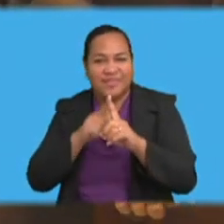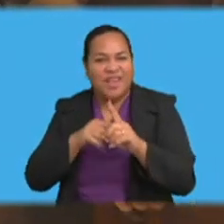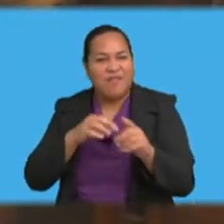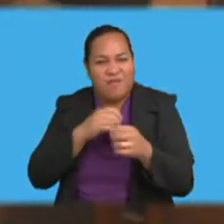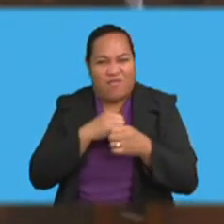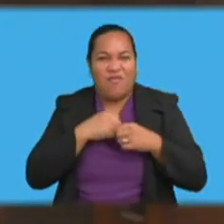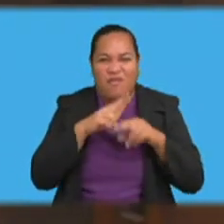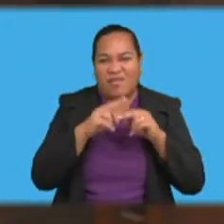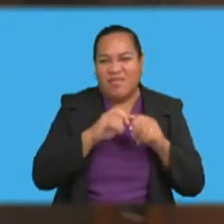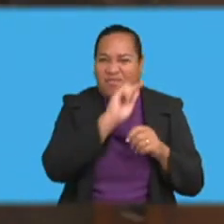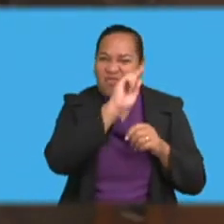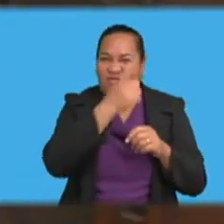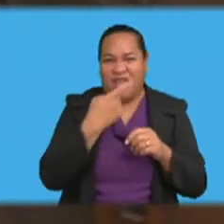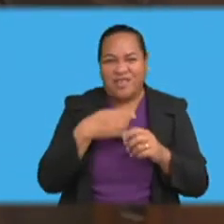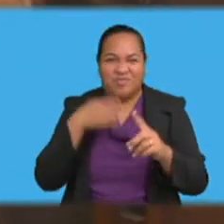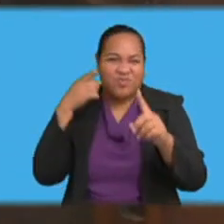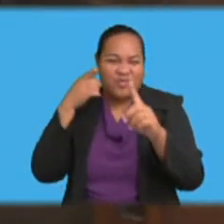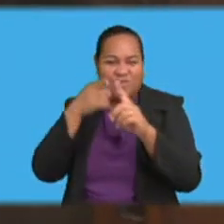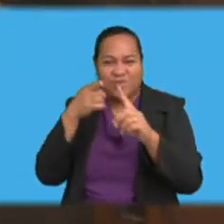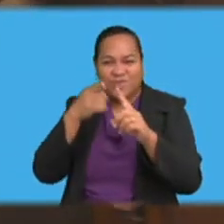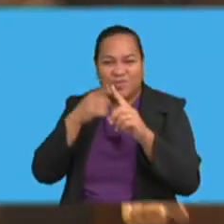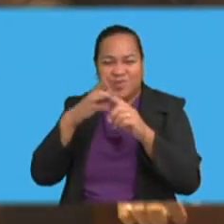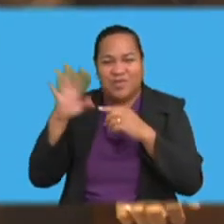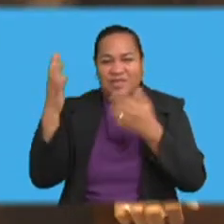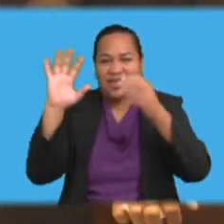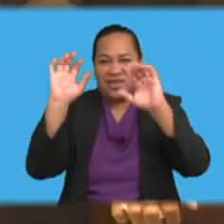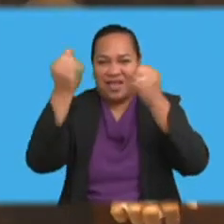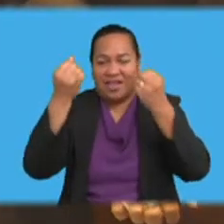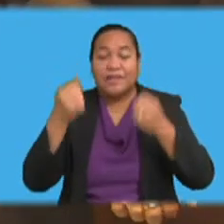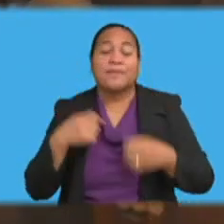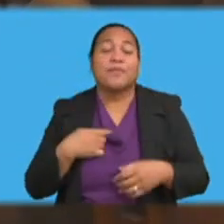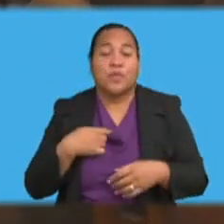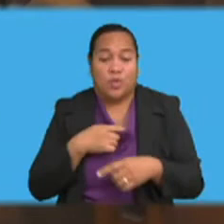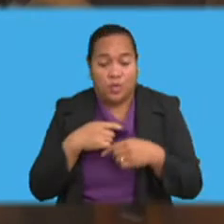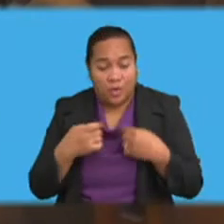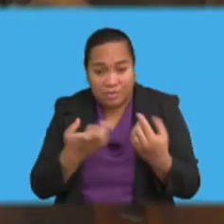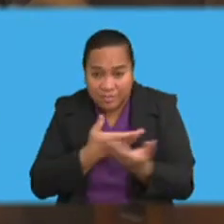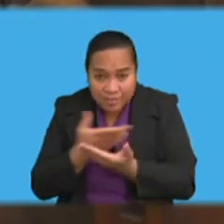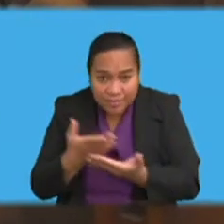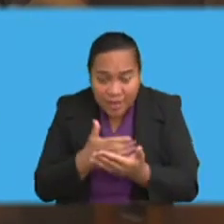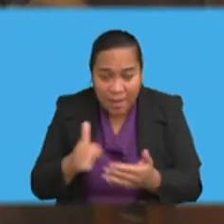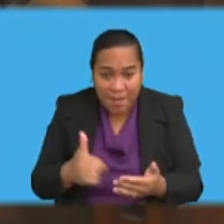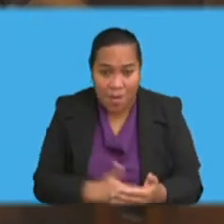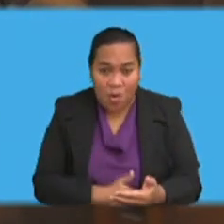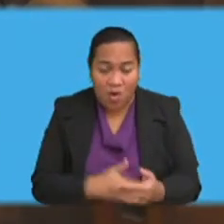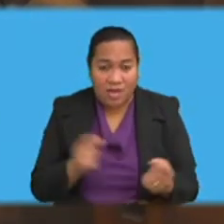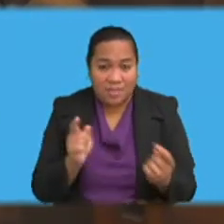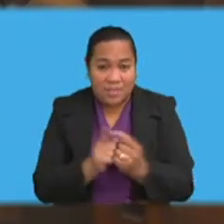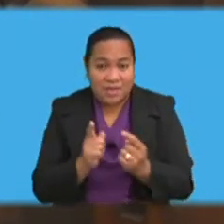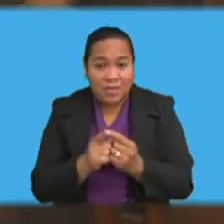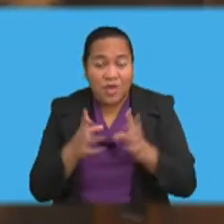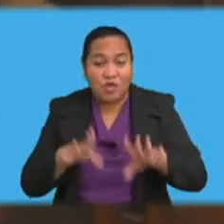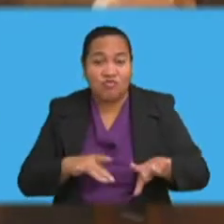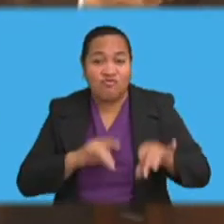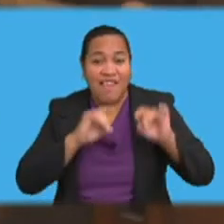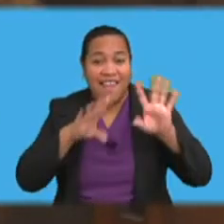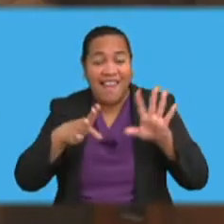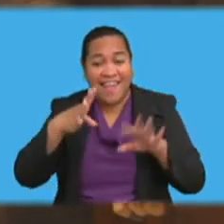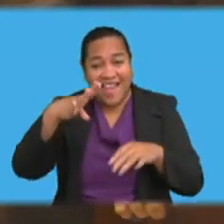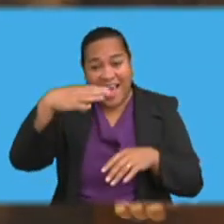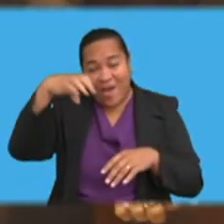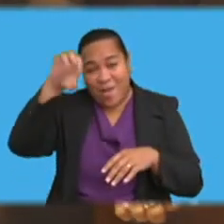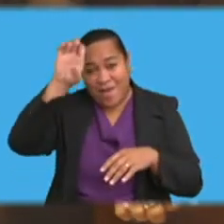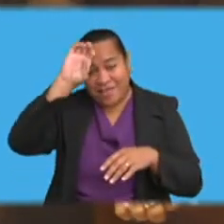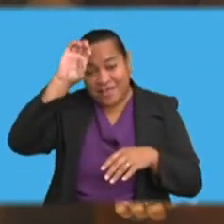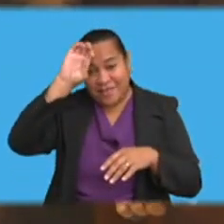come. As discussed, Madam Speaker, I had a morning meeting with the Australian High Commissioner, as discussed with